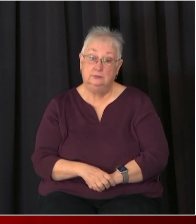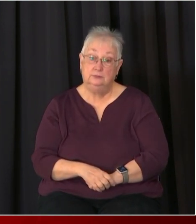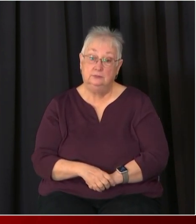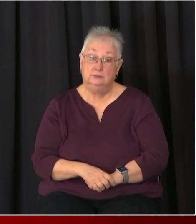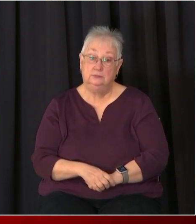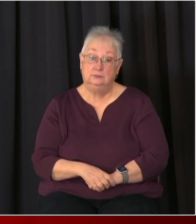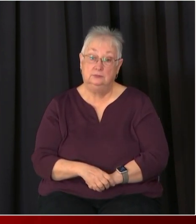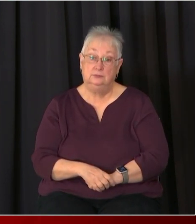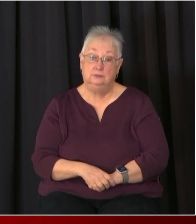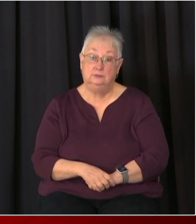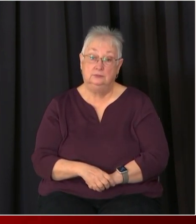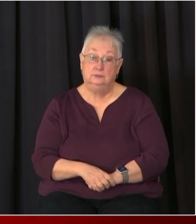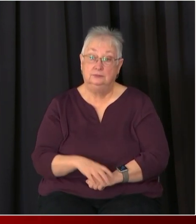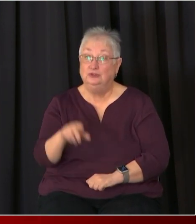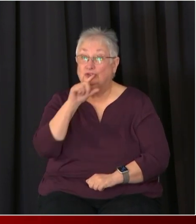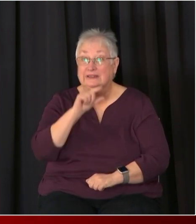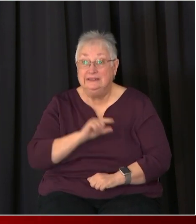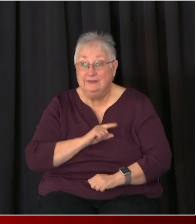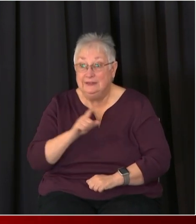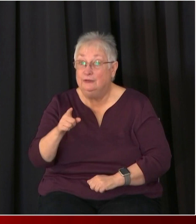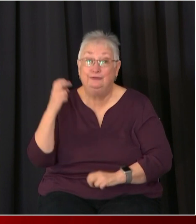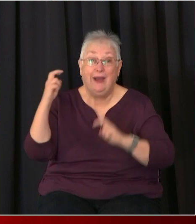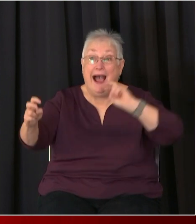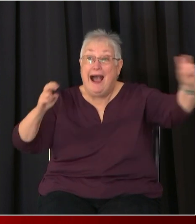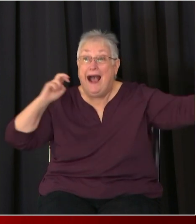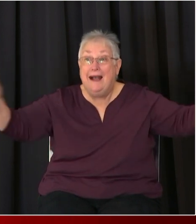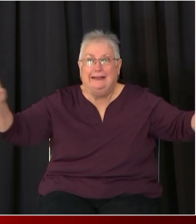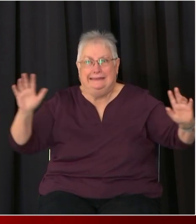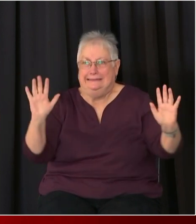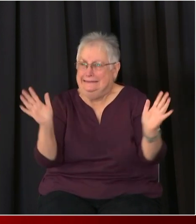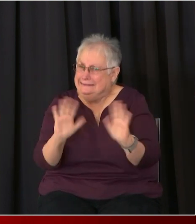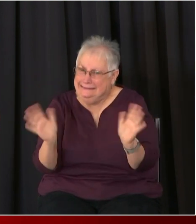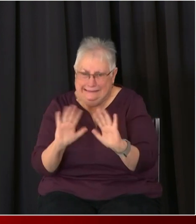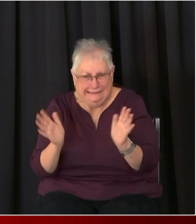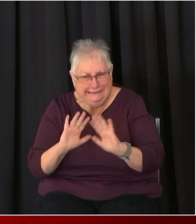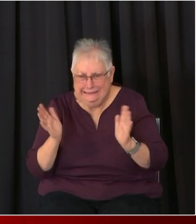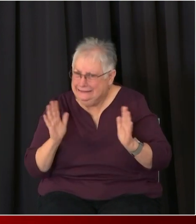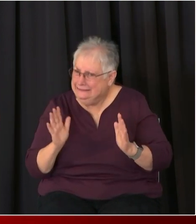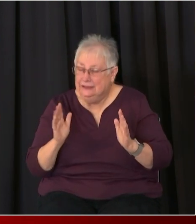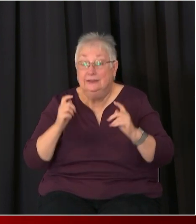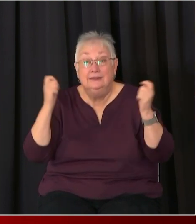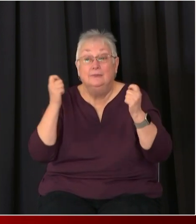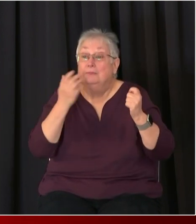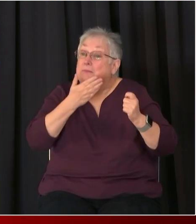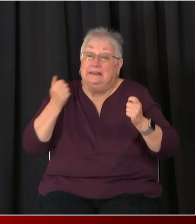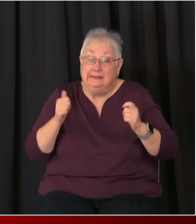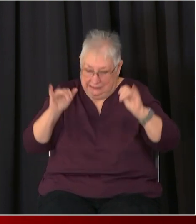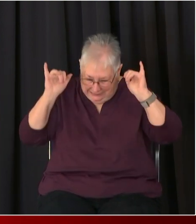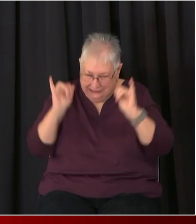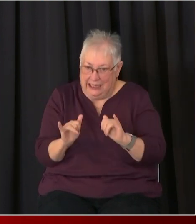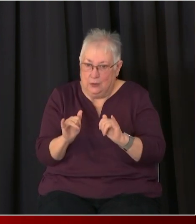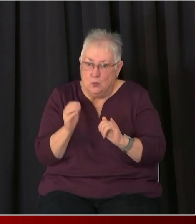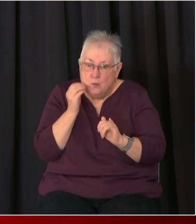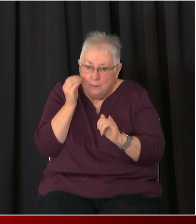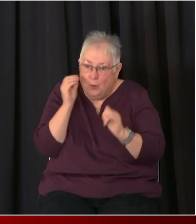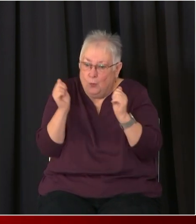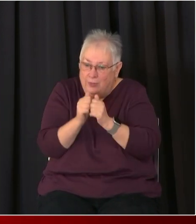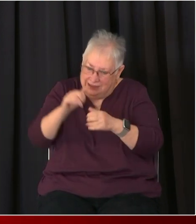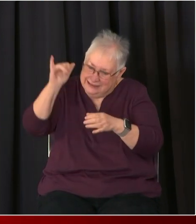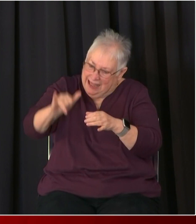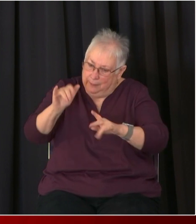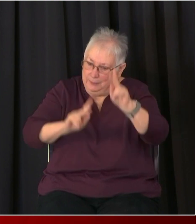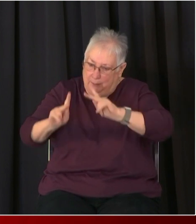and to celebrate the holiday at home with your household. For those who are